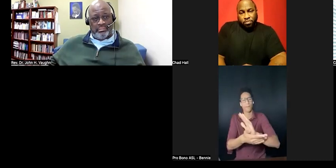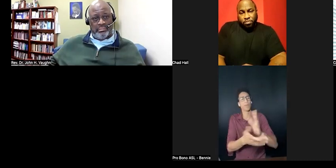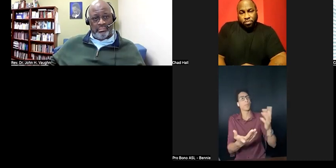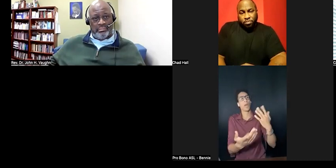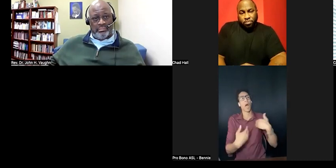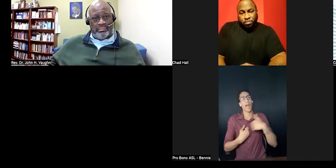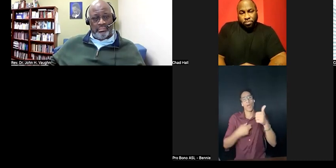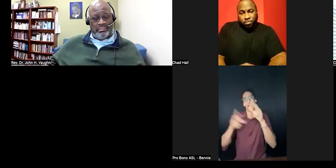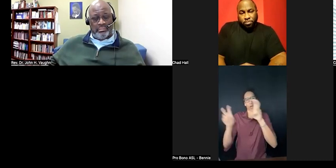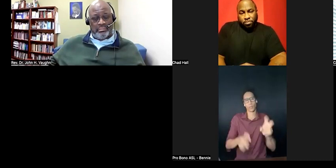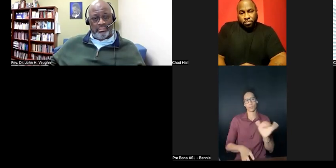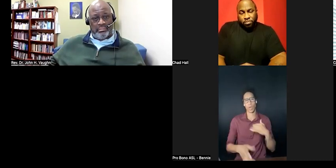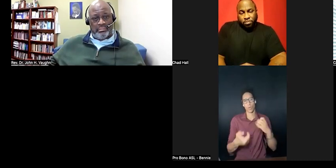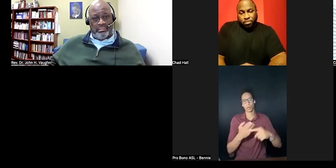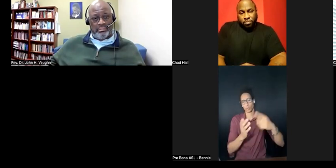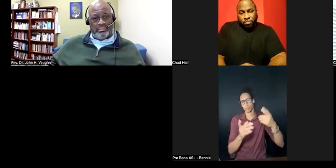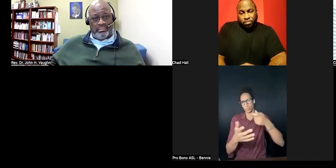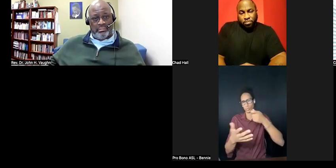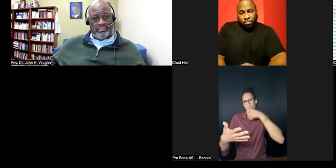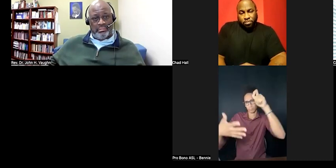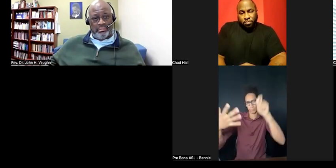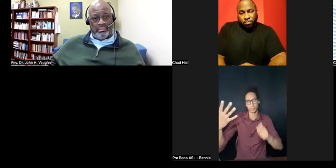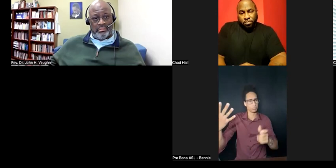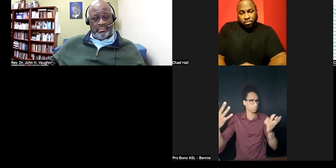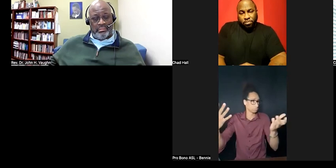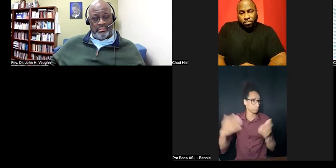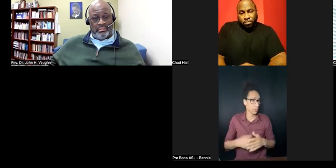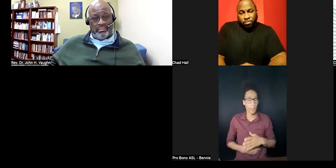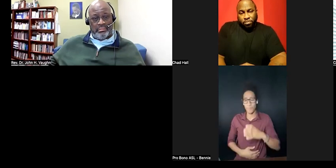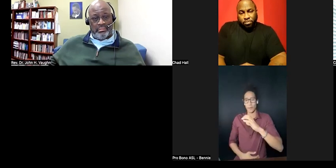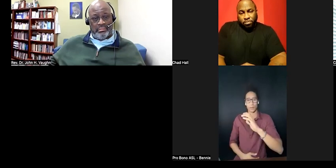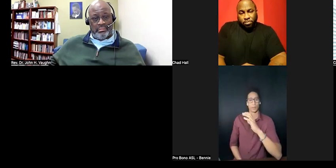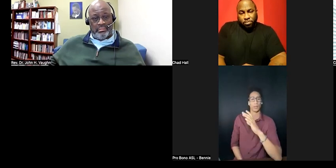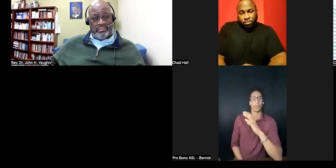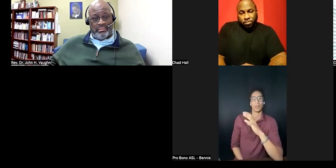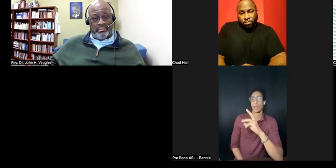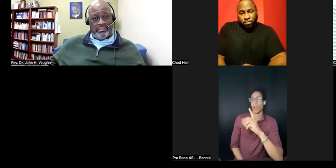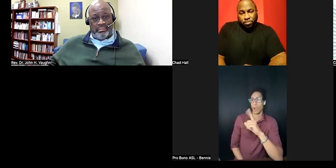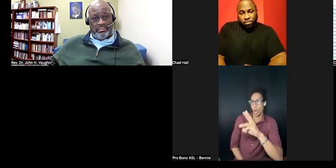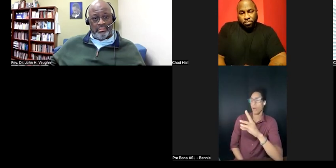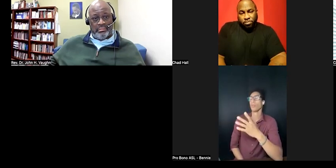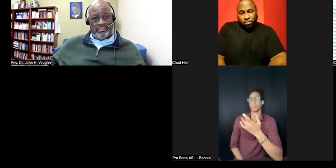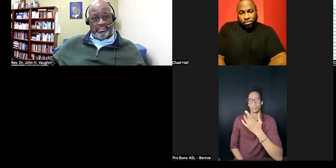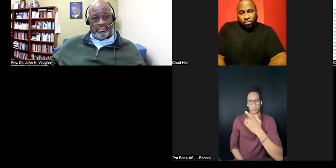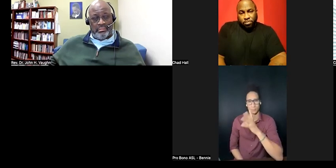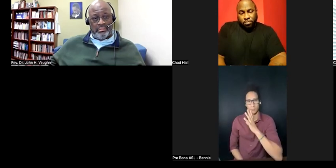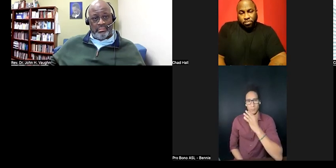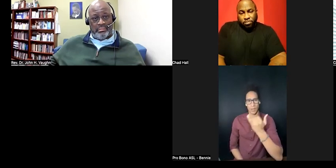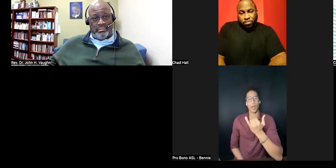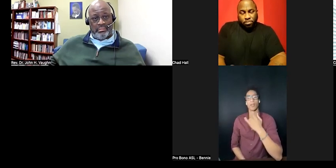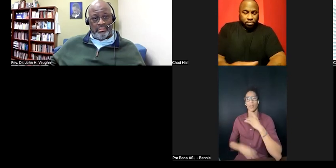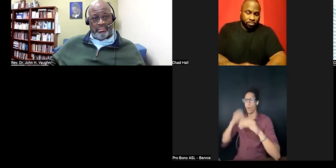But I definitely want to say that, you know, Chad should feel the way he felt.